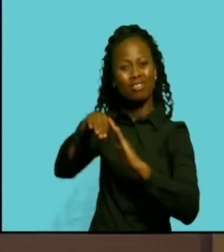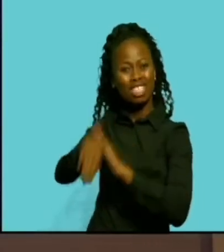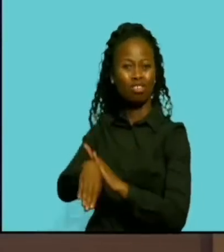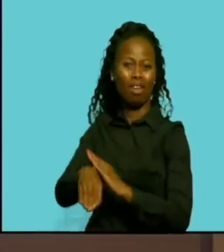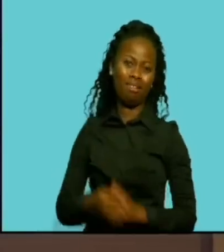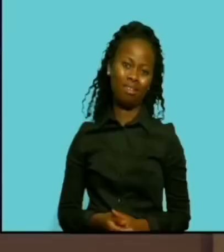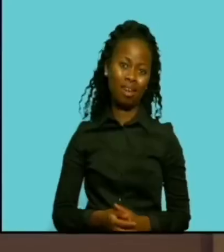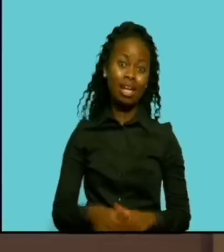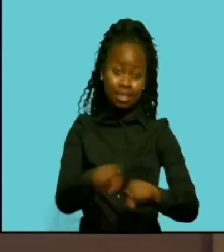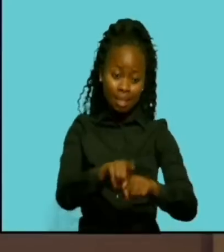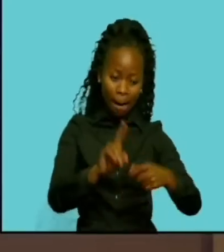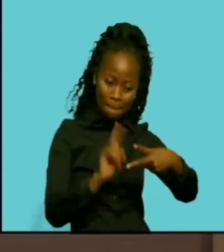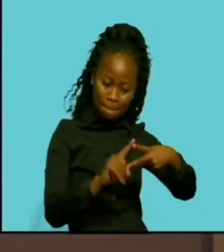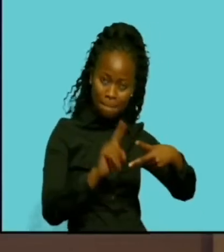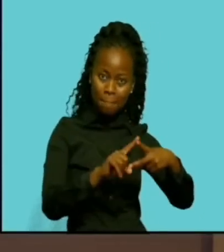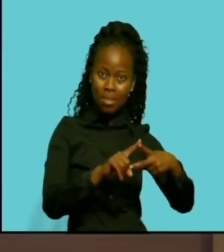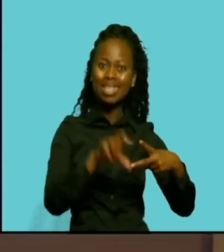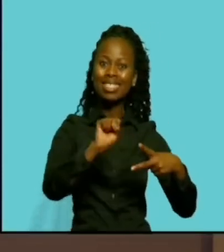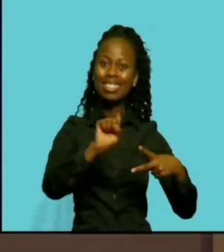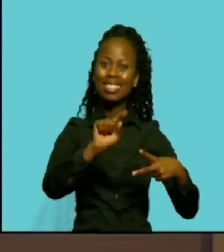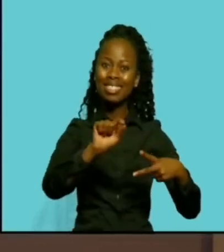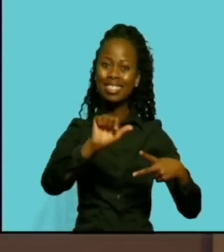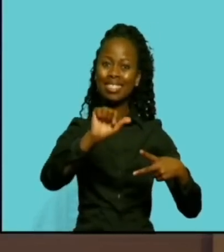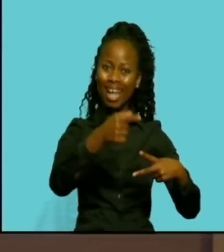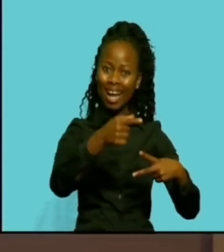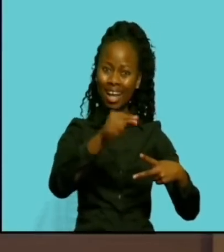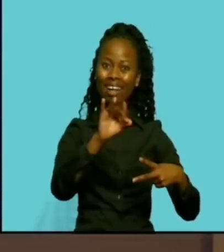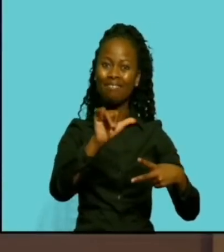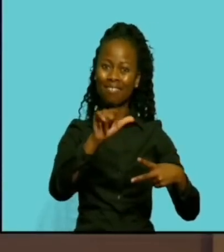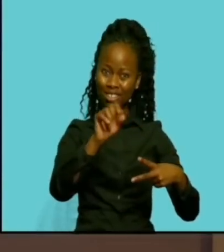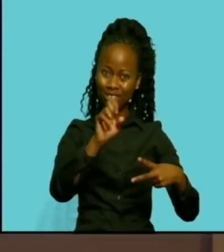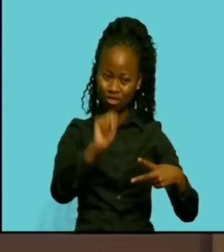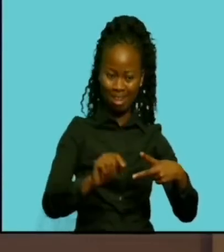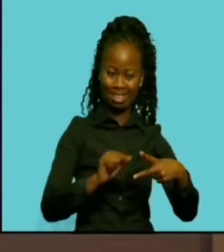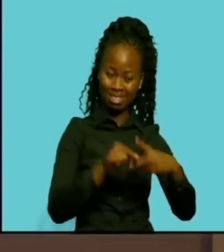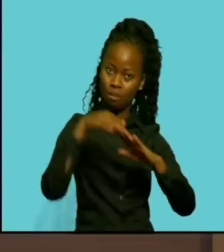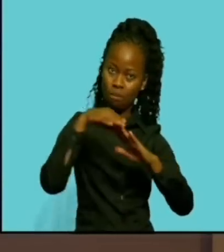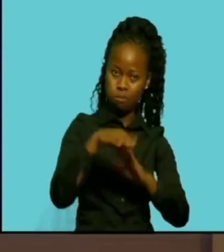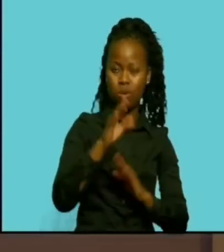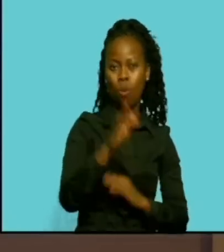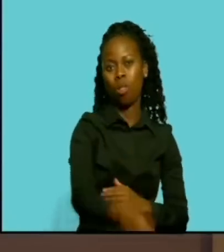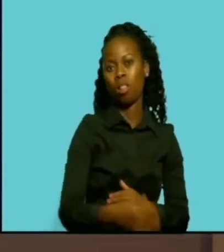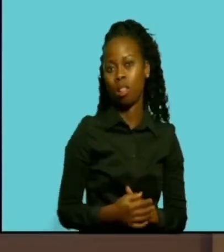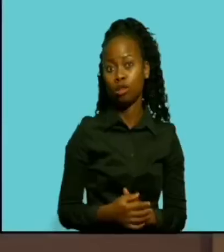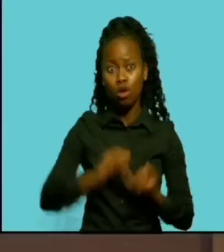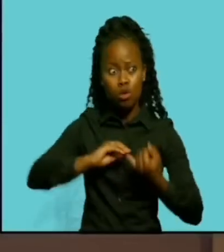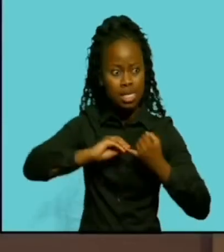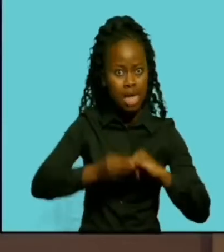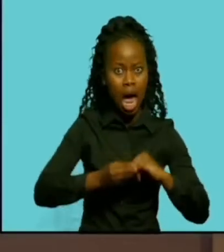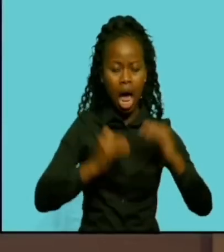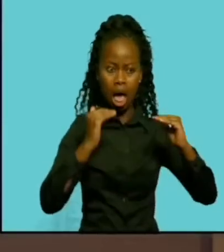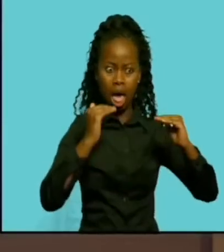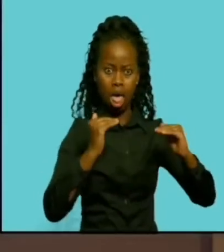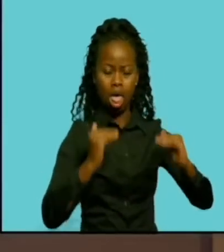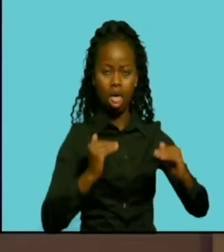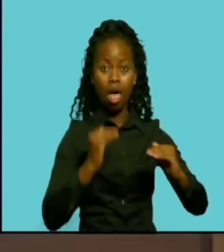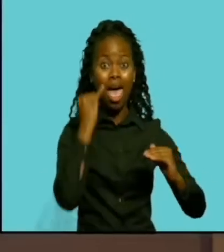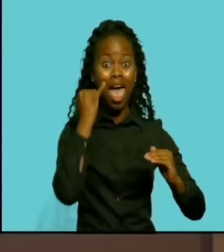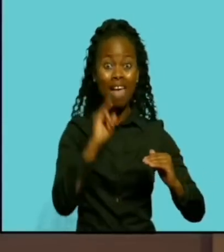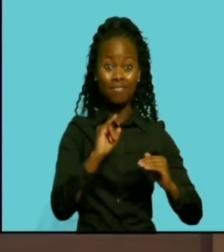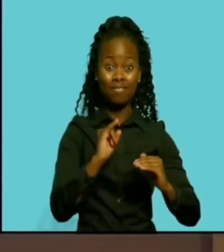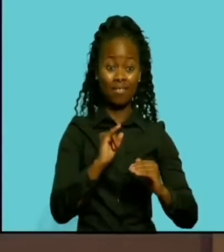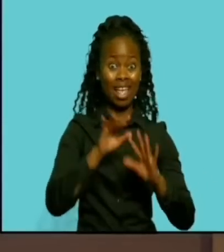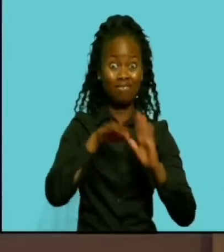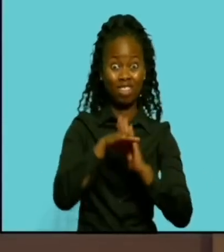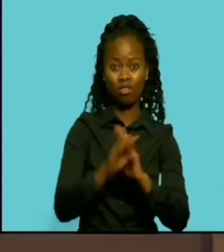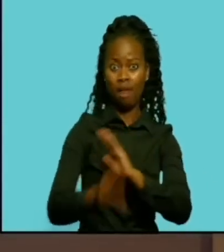that you have got these elevated levels of inflation that even as you try to bring them down, growth is already weak and you might end